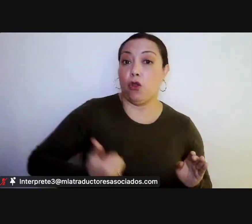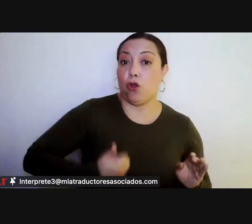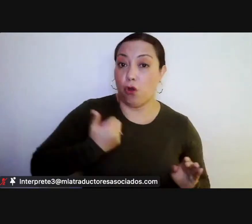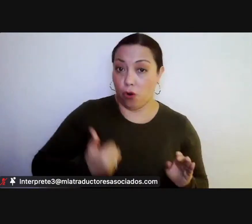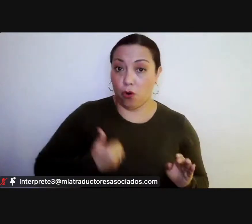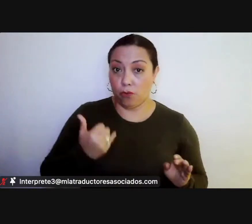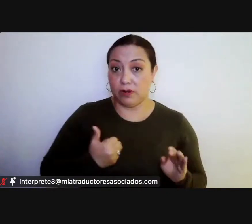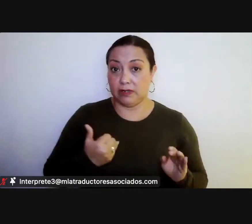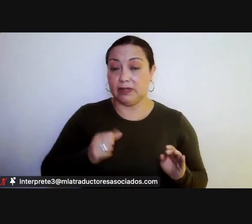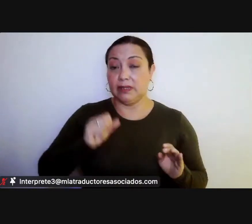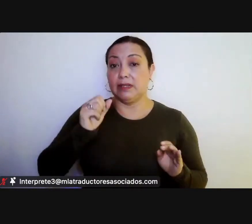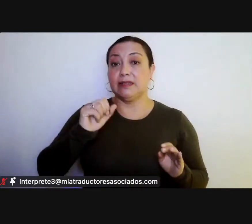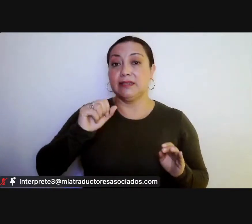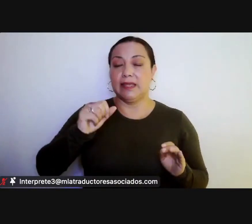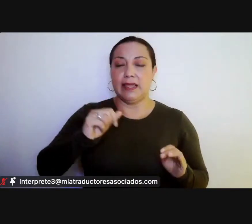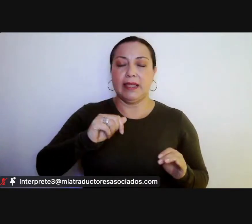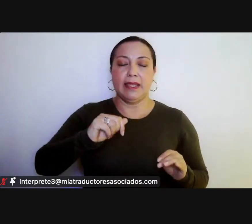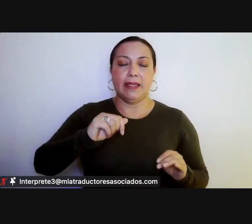The